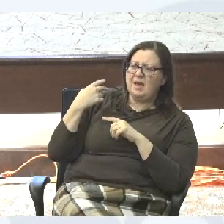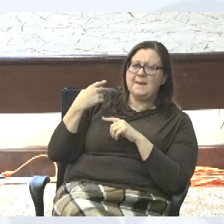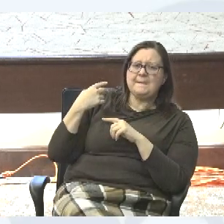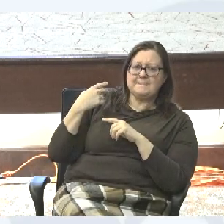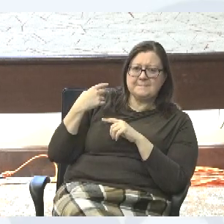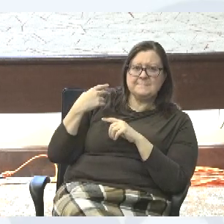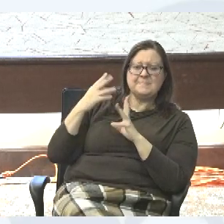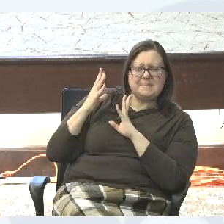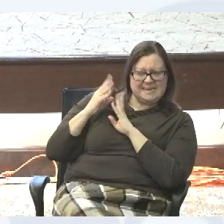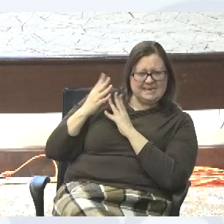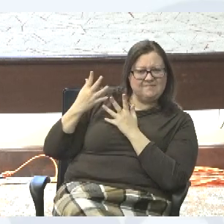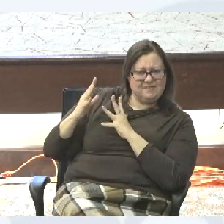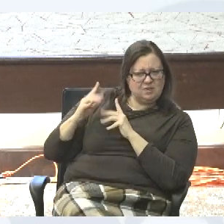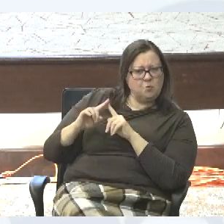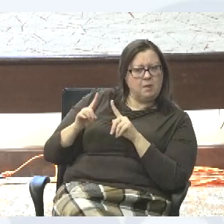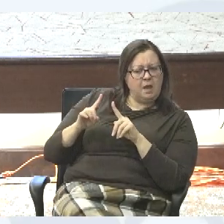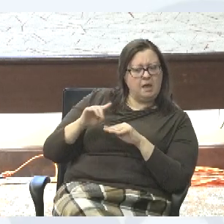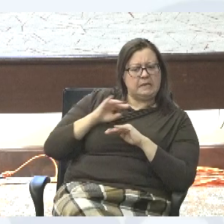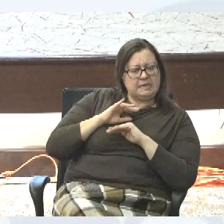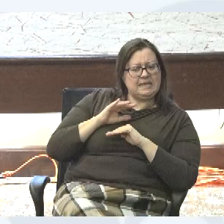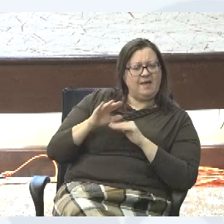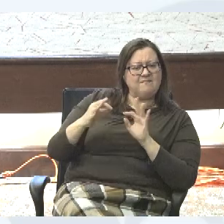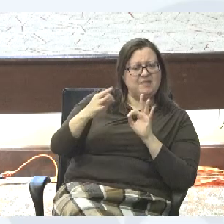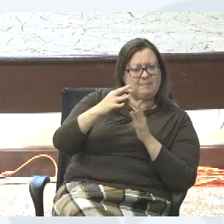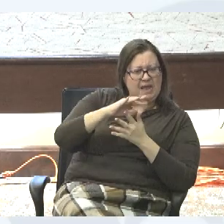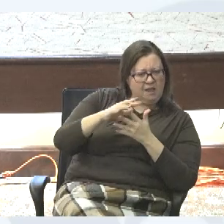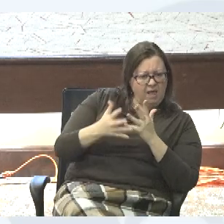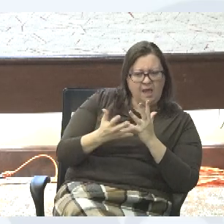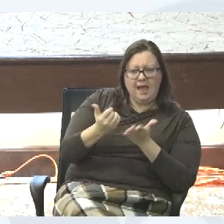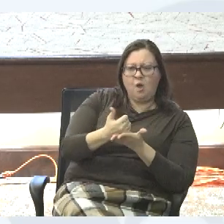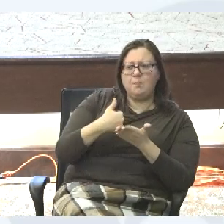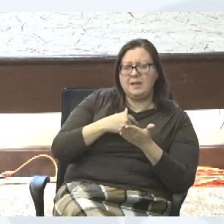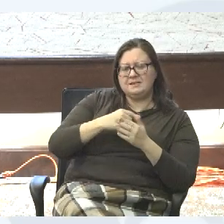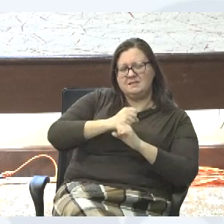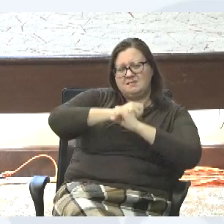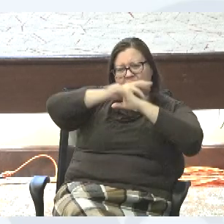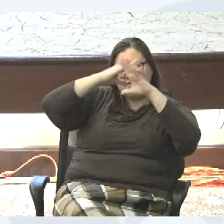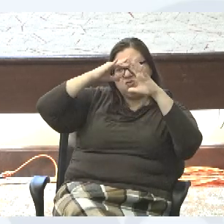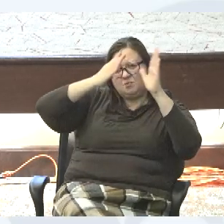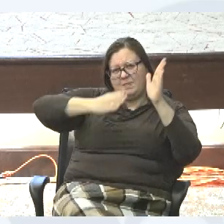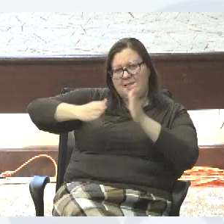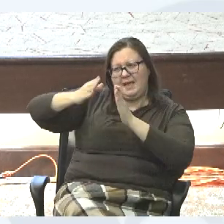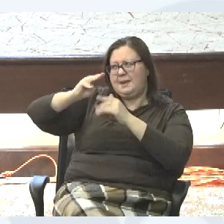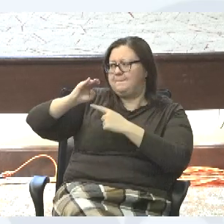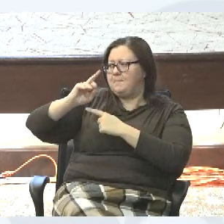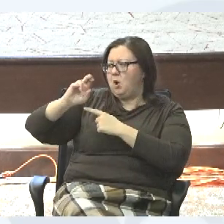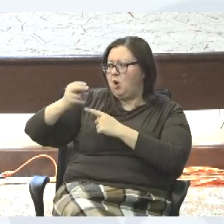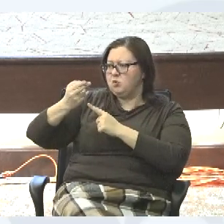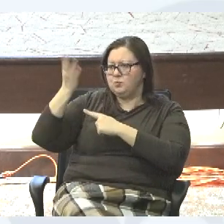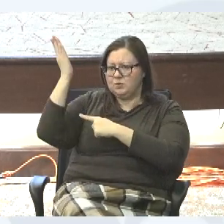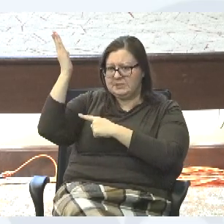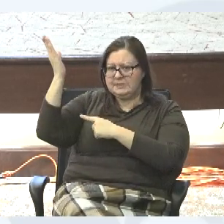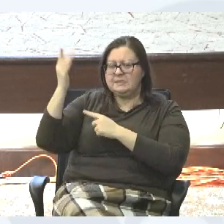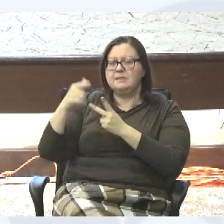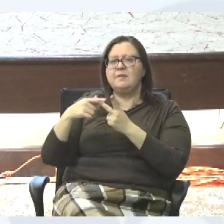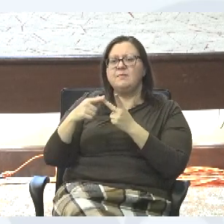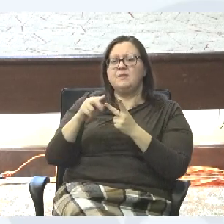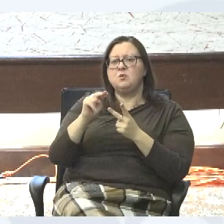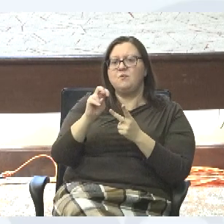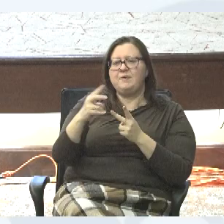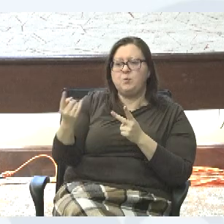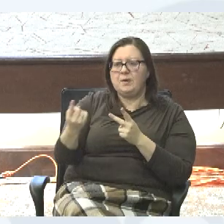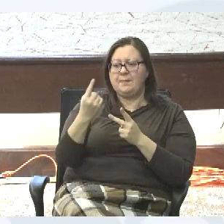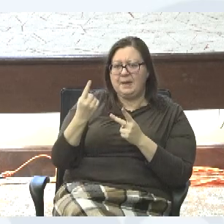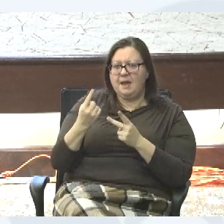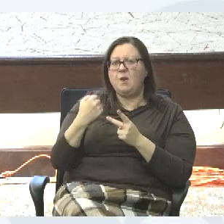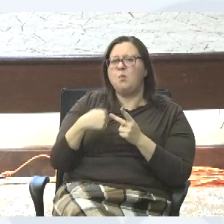were instrumental in us creating a vision plan that we presented in March. And then we came back in November to give you an update